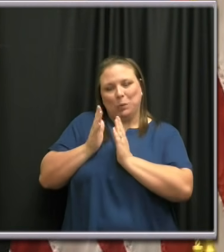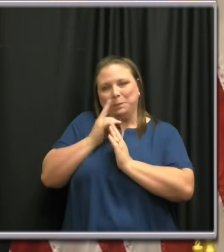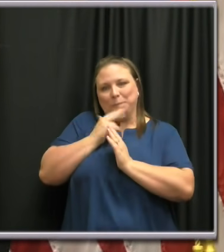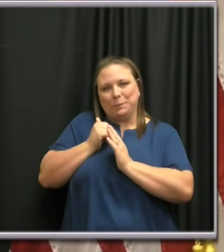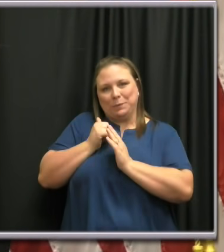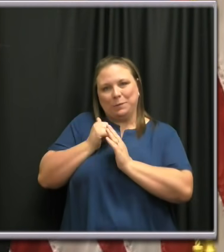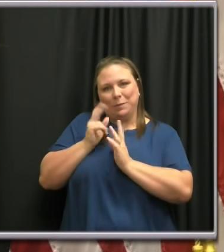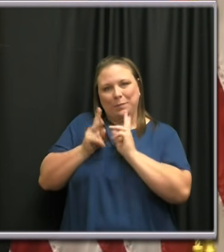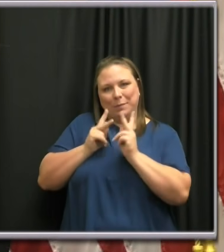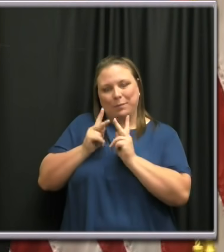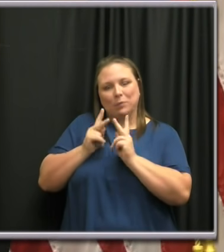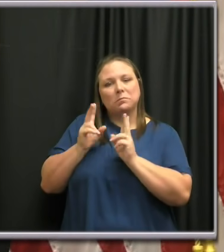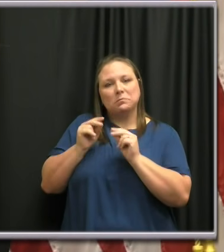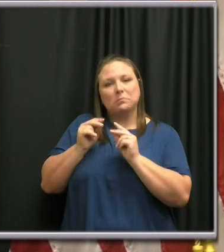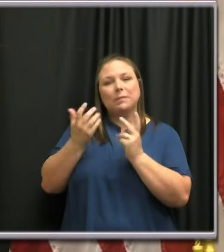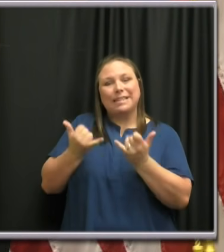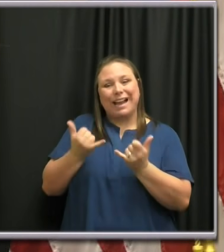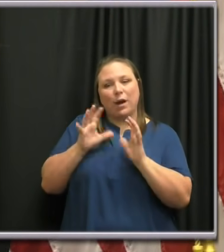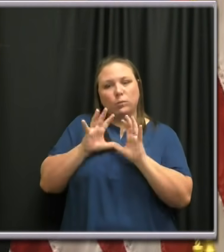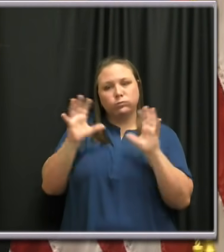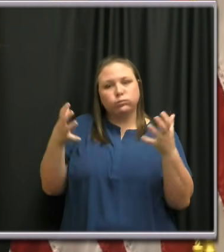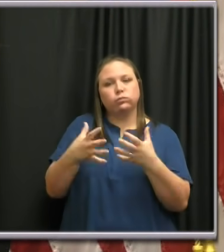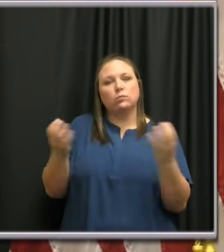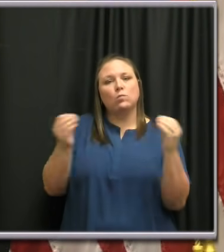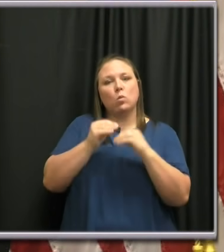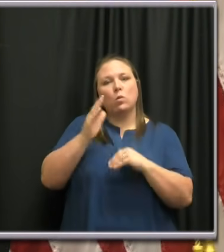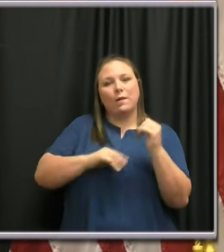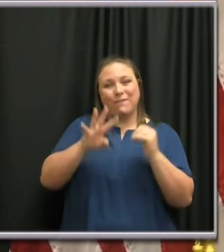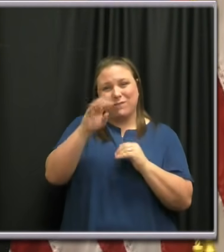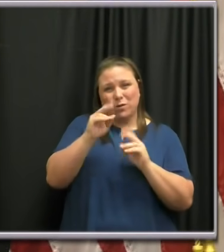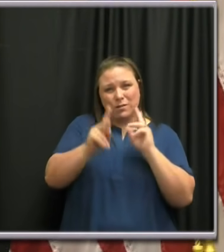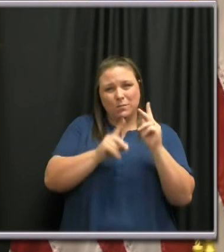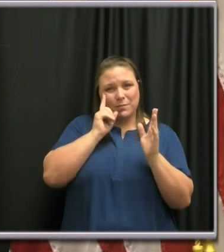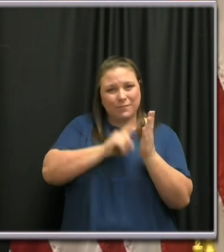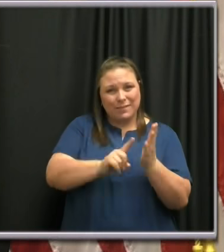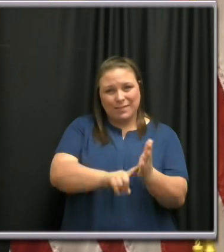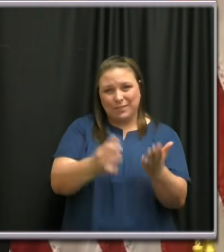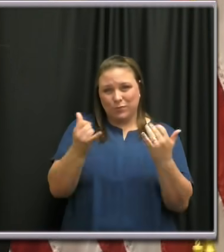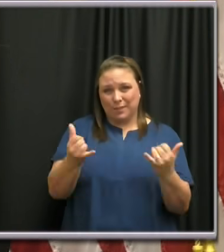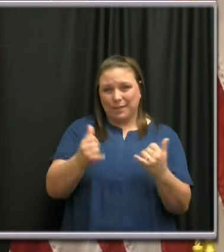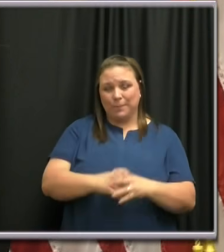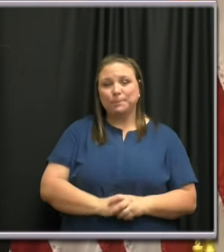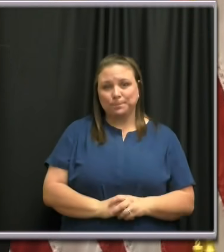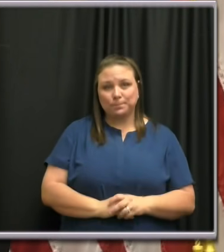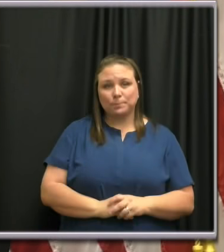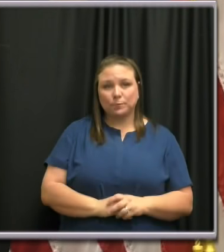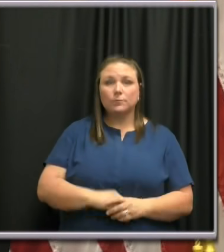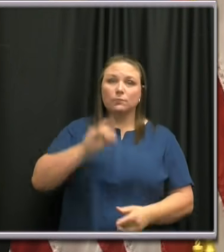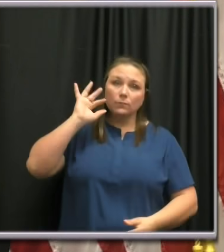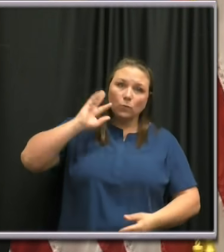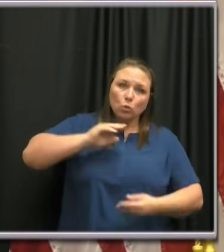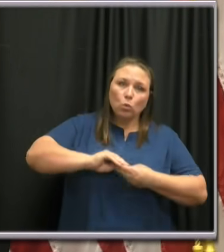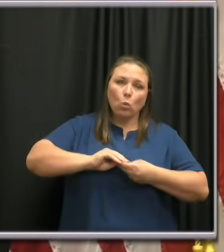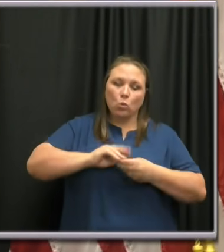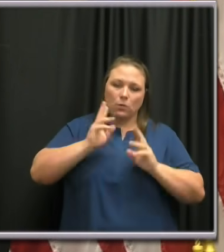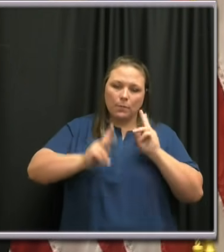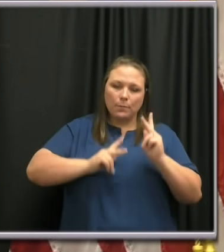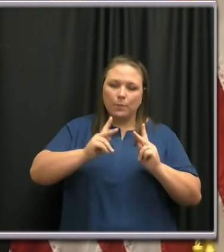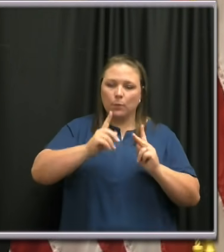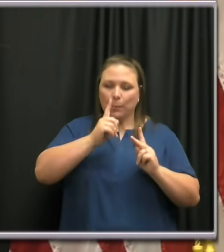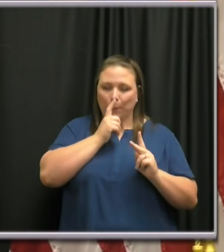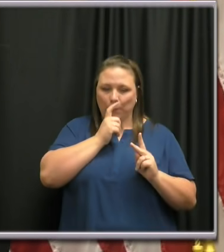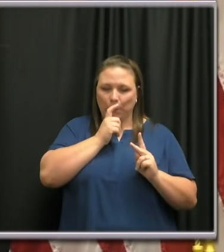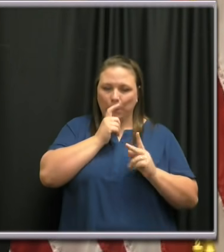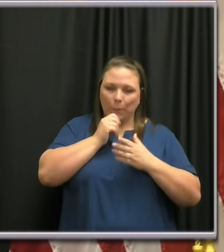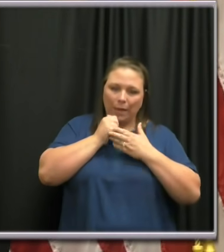of epidemiologists. We have a team of over 40 investigators right now. And in total, the people who